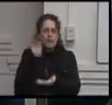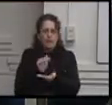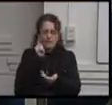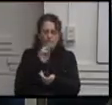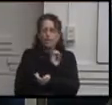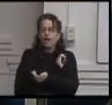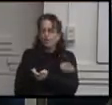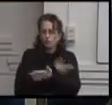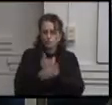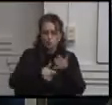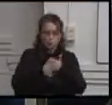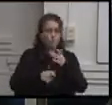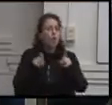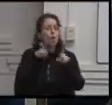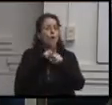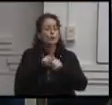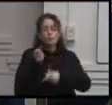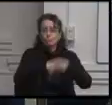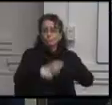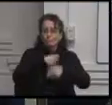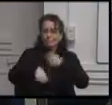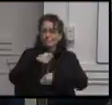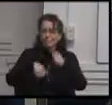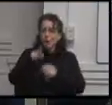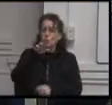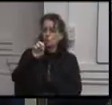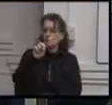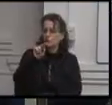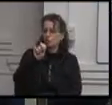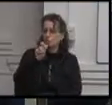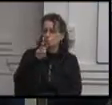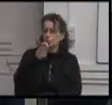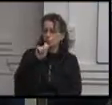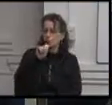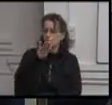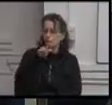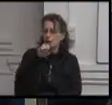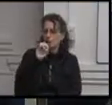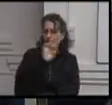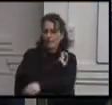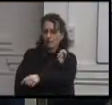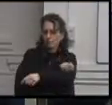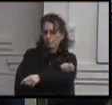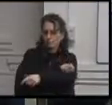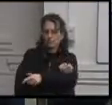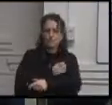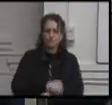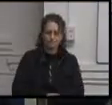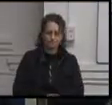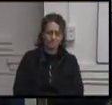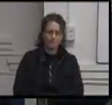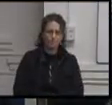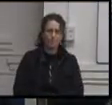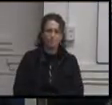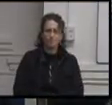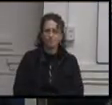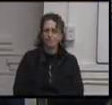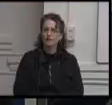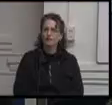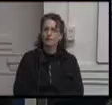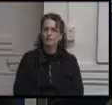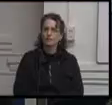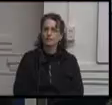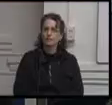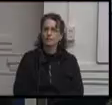and conversion to renewable energy sources. And just to give you a little context, we wanted to show you some of